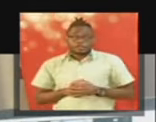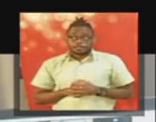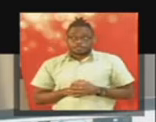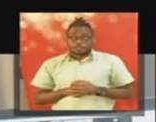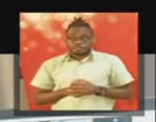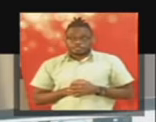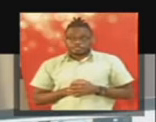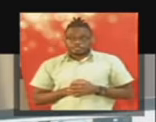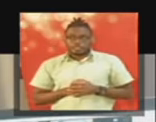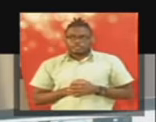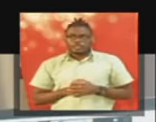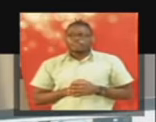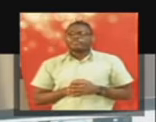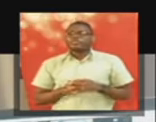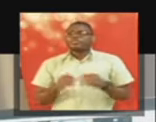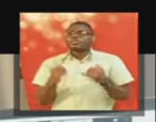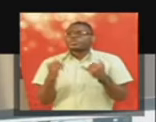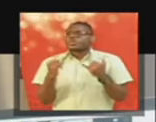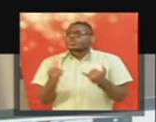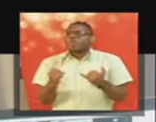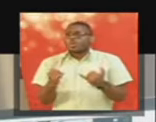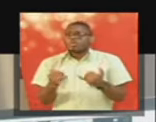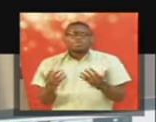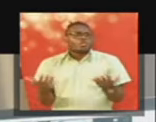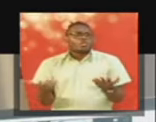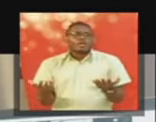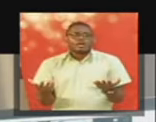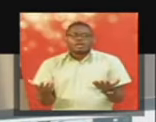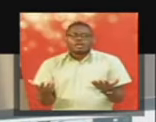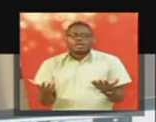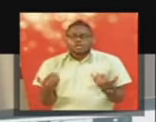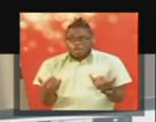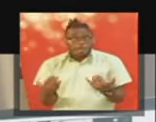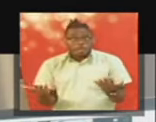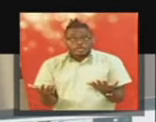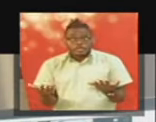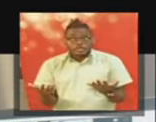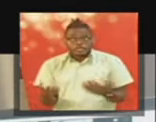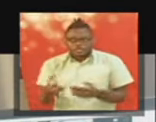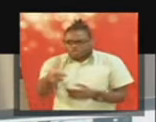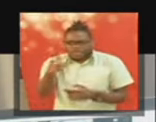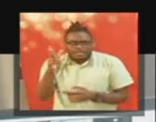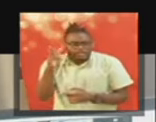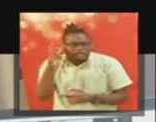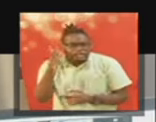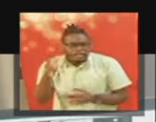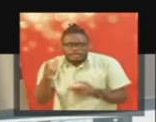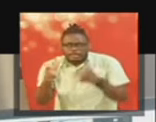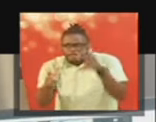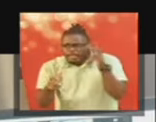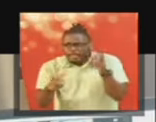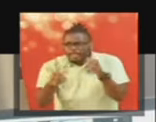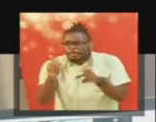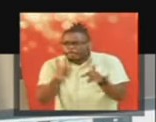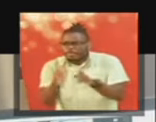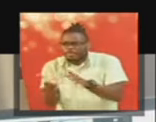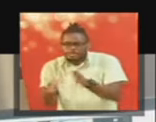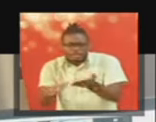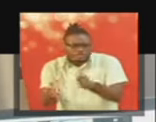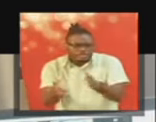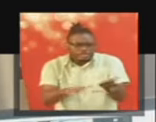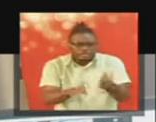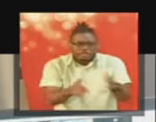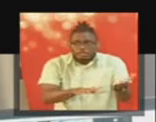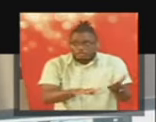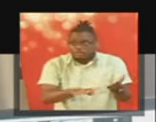so far, in large measure, we've been hearing that the number of deaths from COVID-19 have been associated with persons